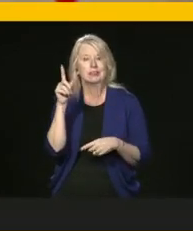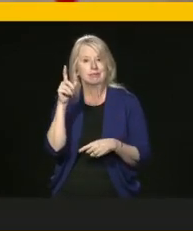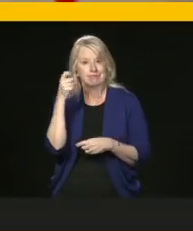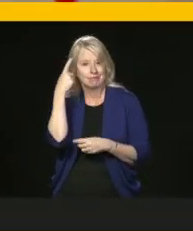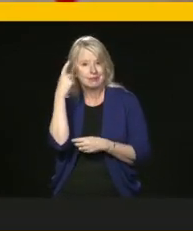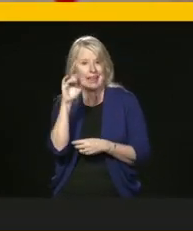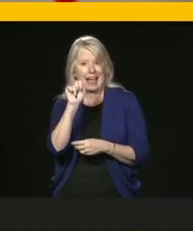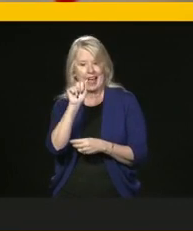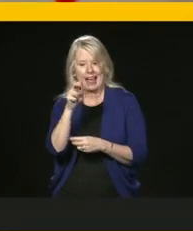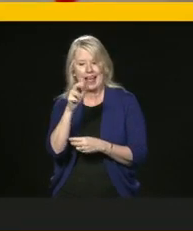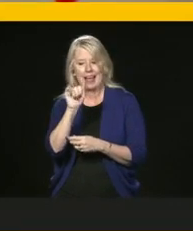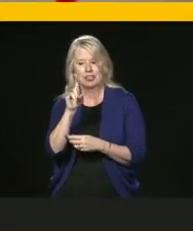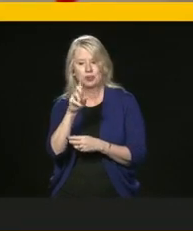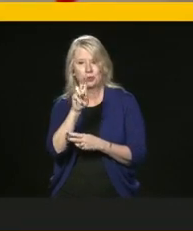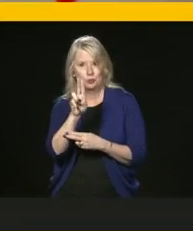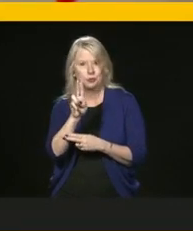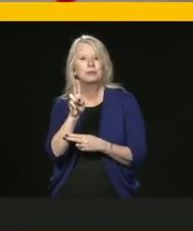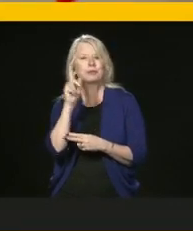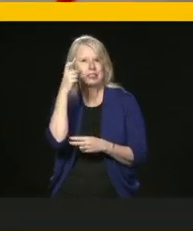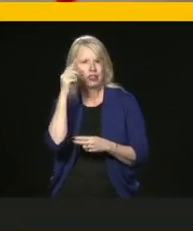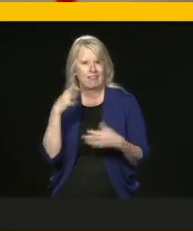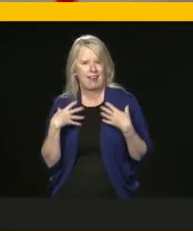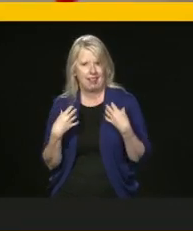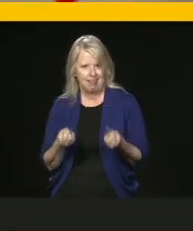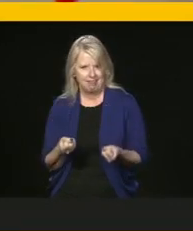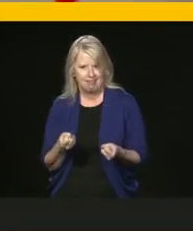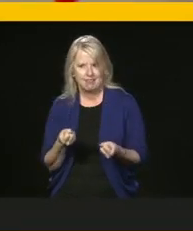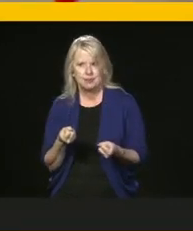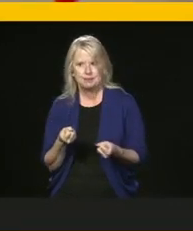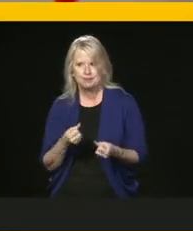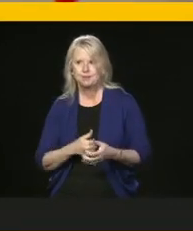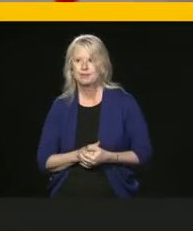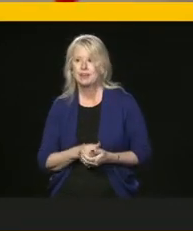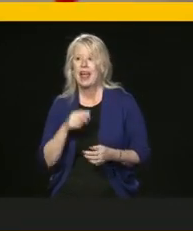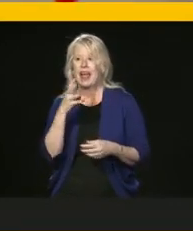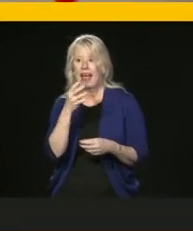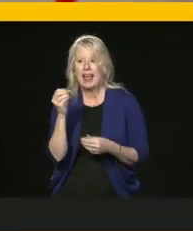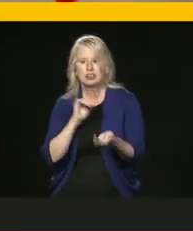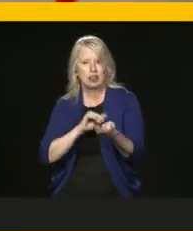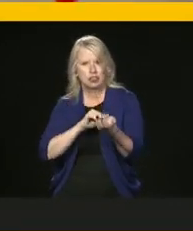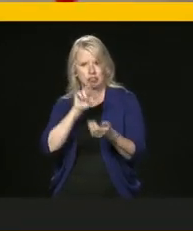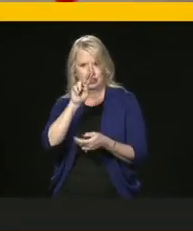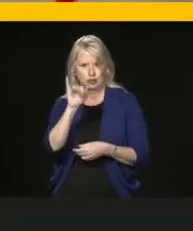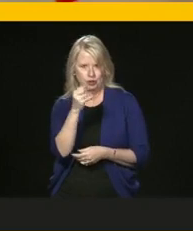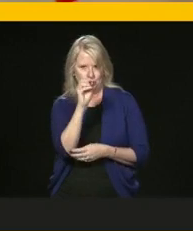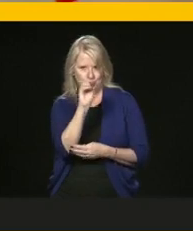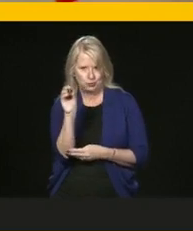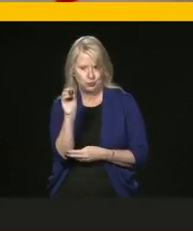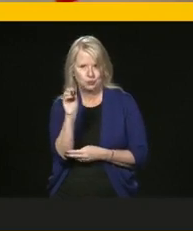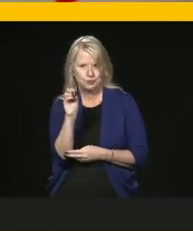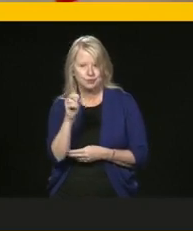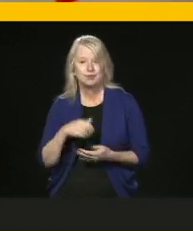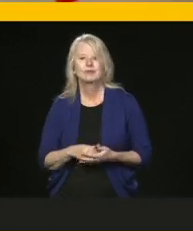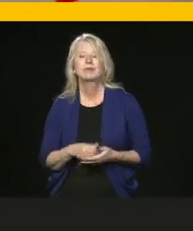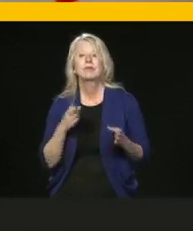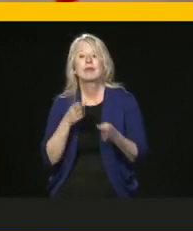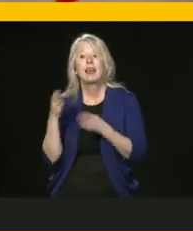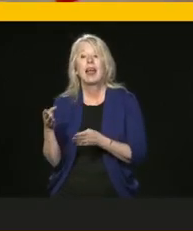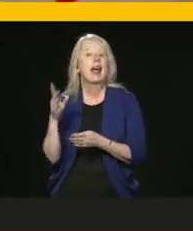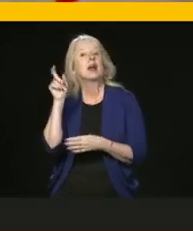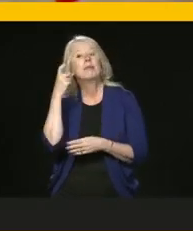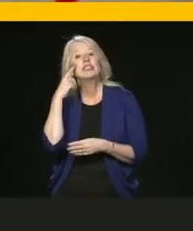et aussi le président du Conseil du Trésor et le vice-président du Comité de Cabinet sur le COVID-19. And the vice-chair of the